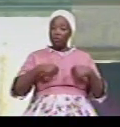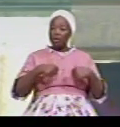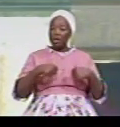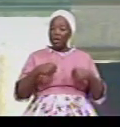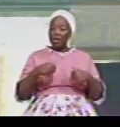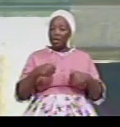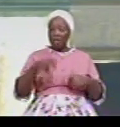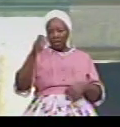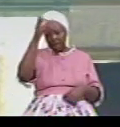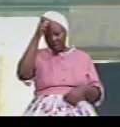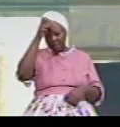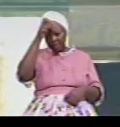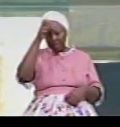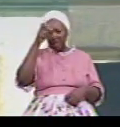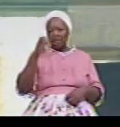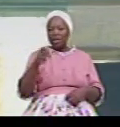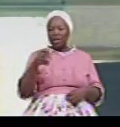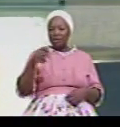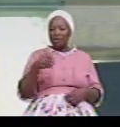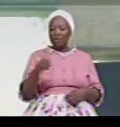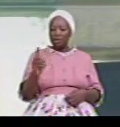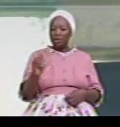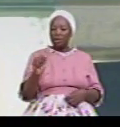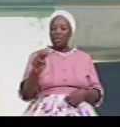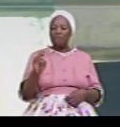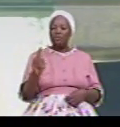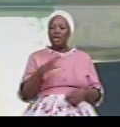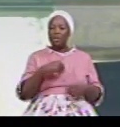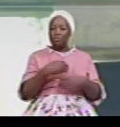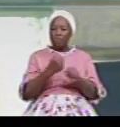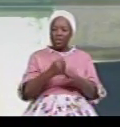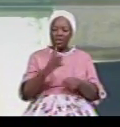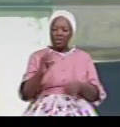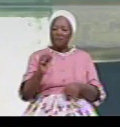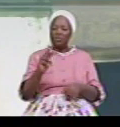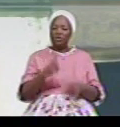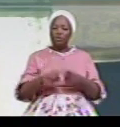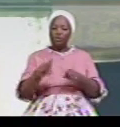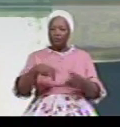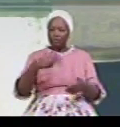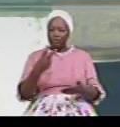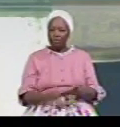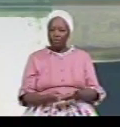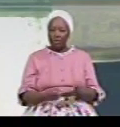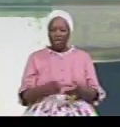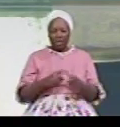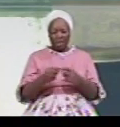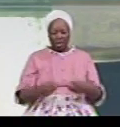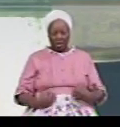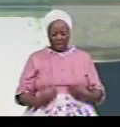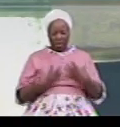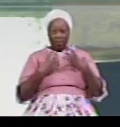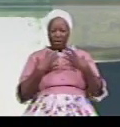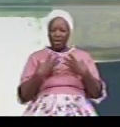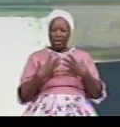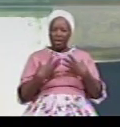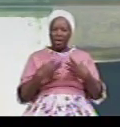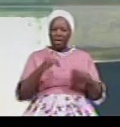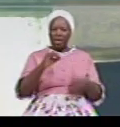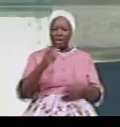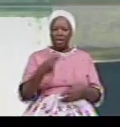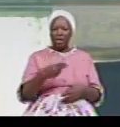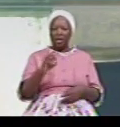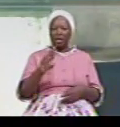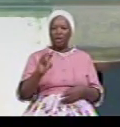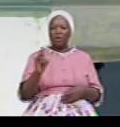I do? He inspired, instigated Herod against John. What can